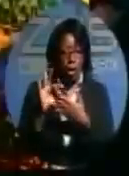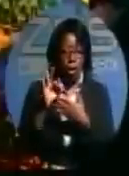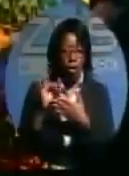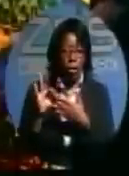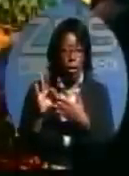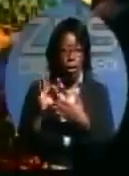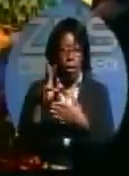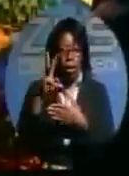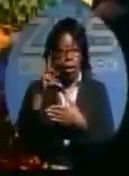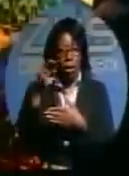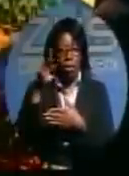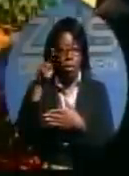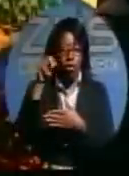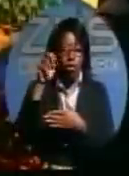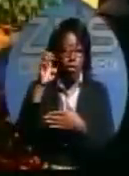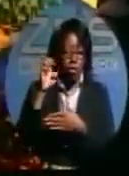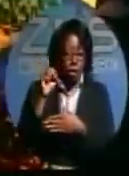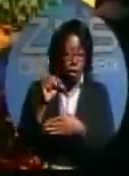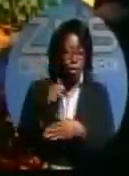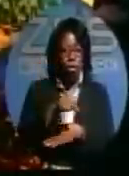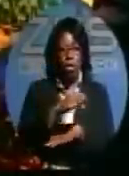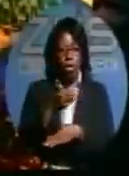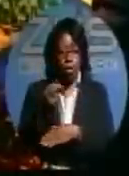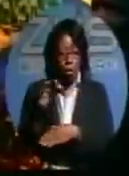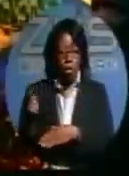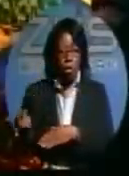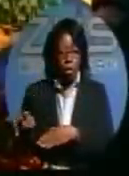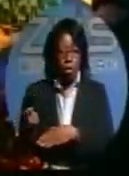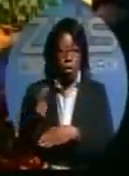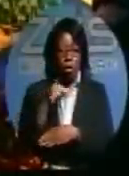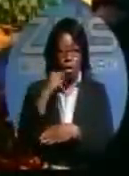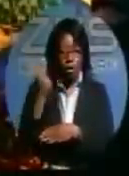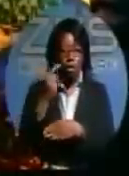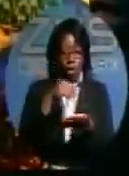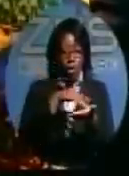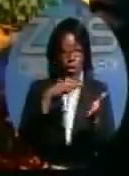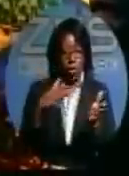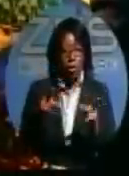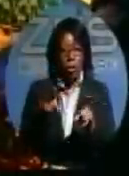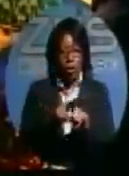resources, not only to your fellow students, but to your parents.